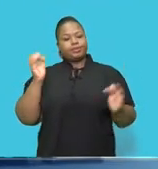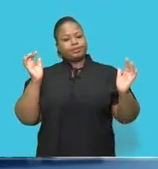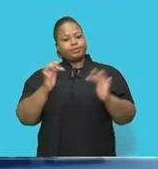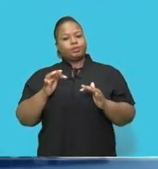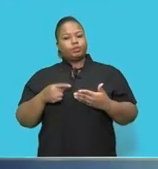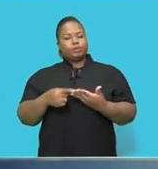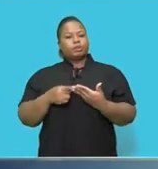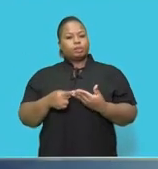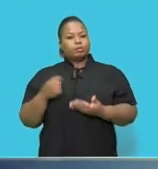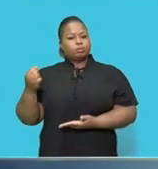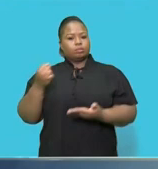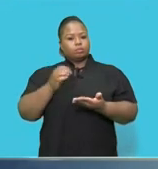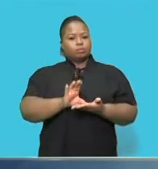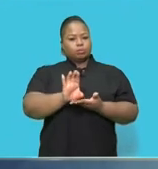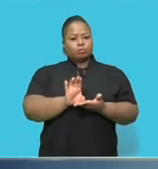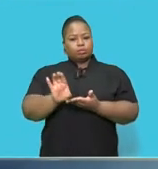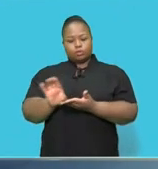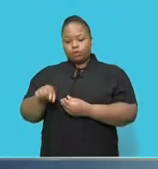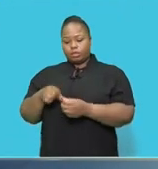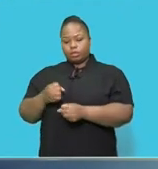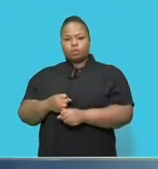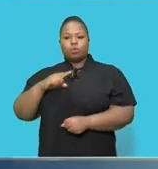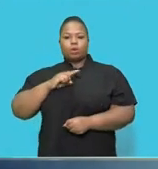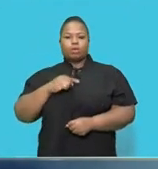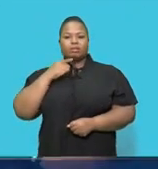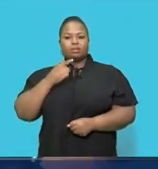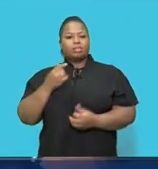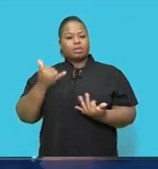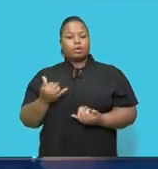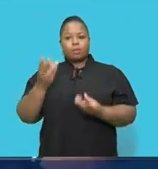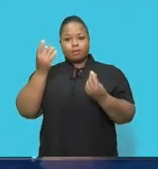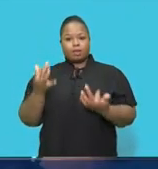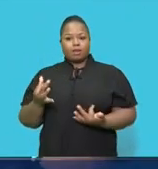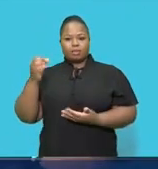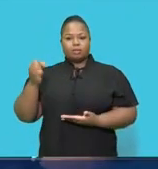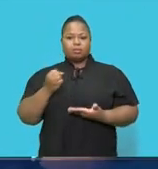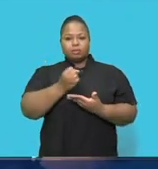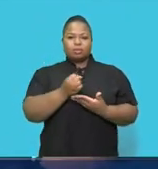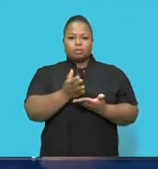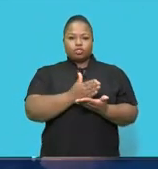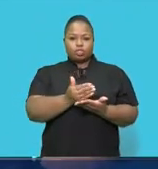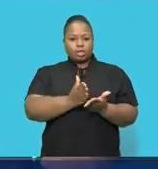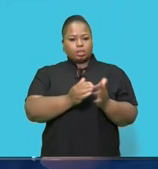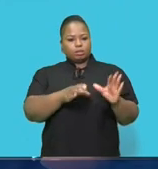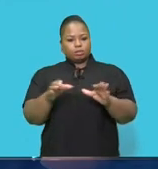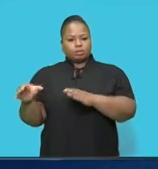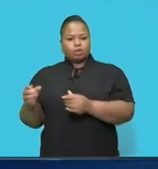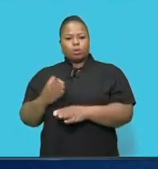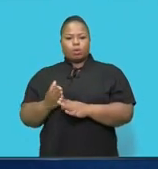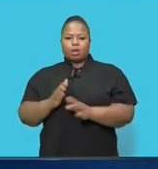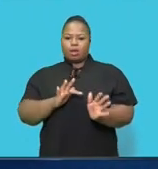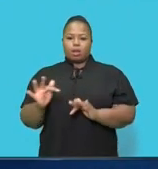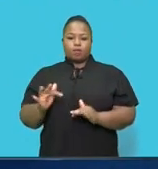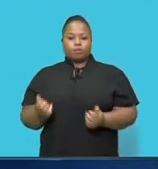uhlahlo lwabiwo-mali lwalo nyaka. Ukushukuxa ukuba imali eyabiweyo kumasebe iza kusetyenziswa njani na